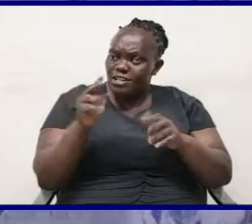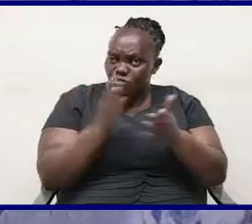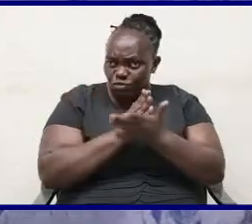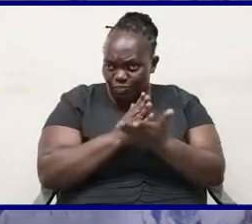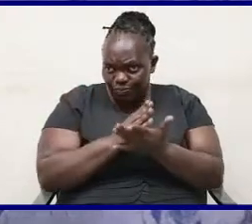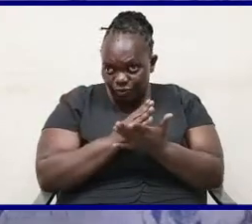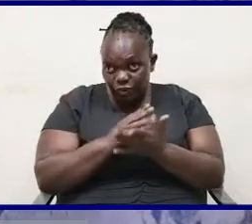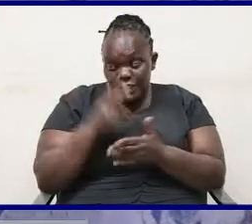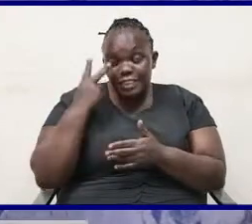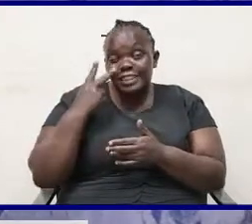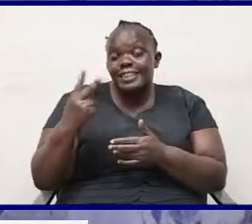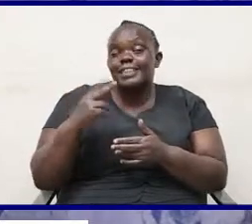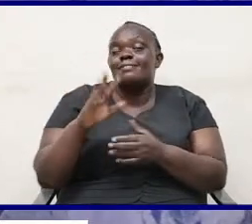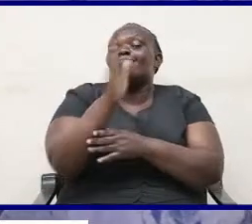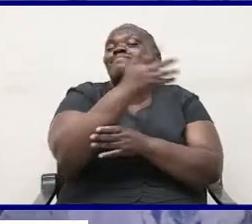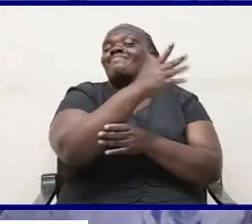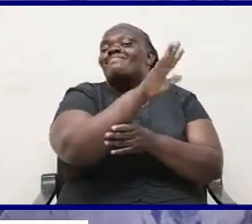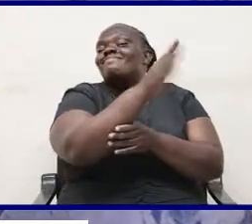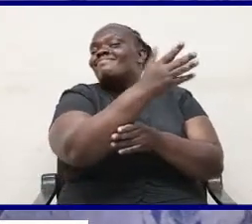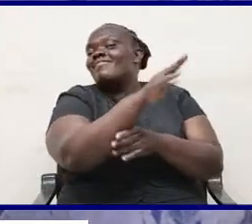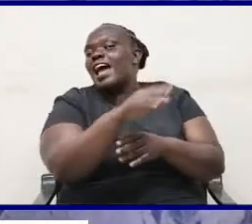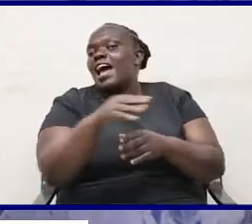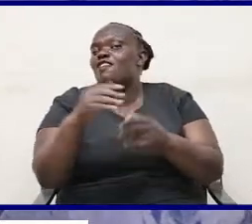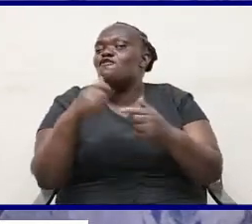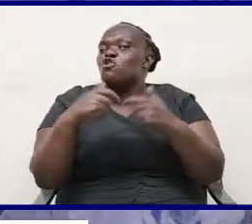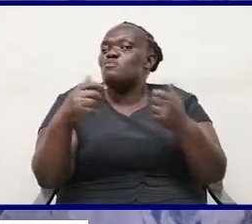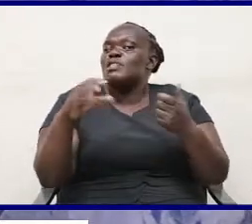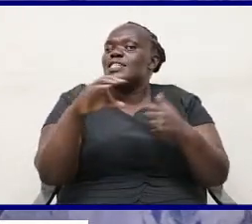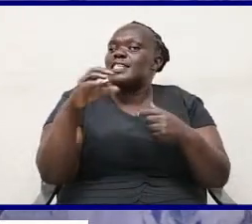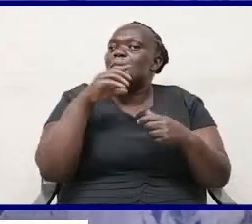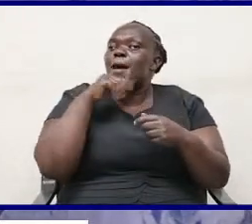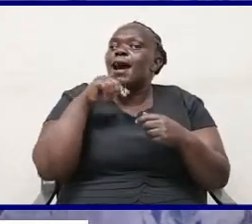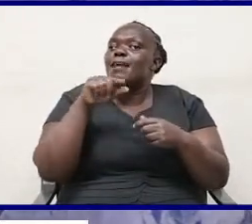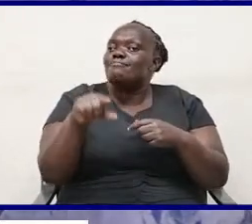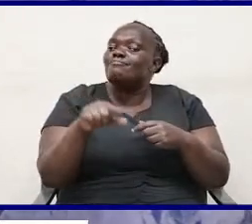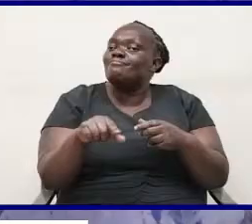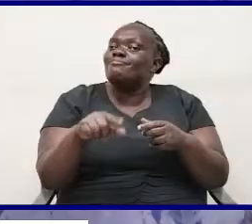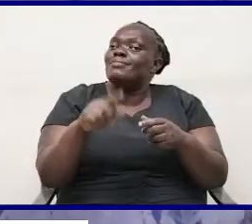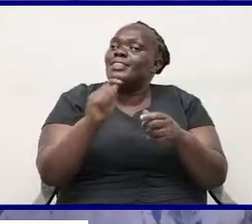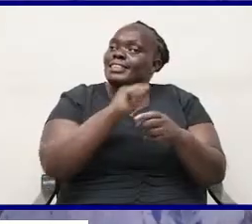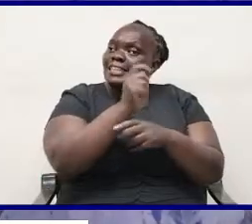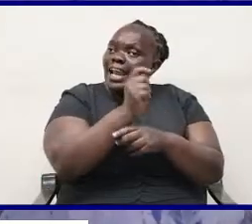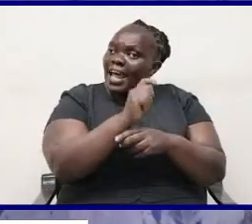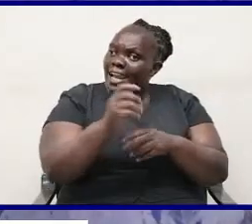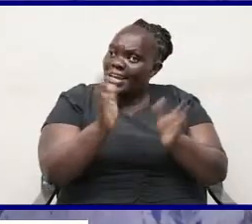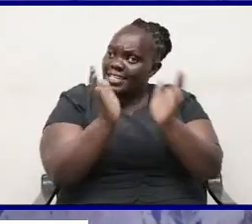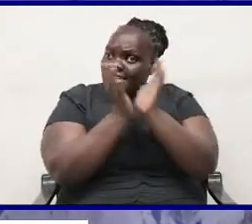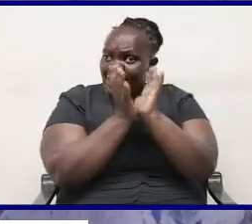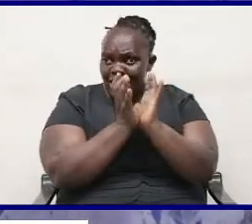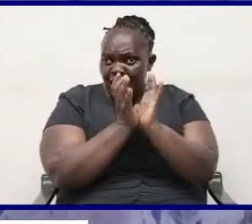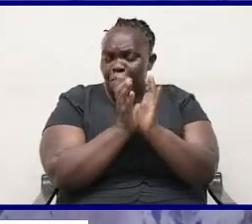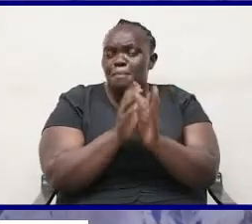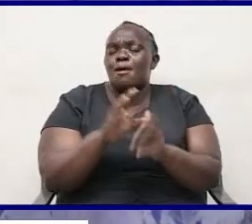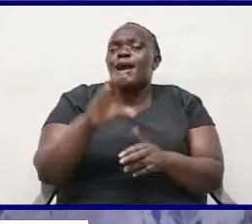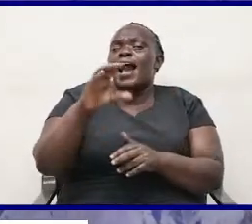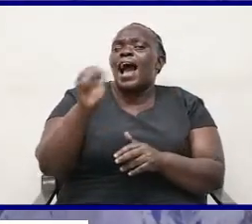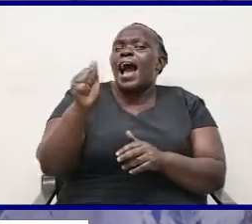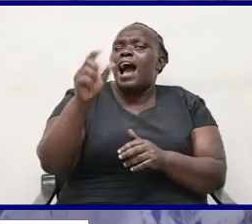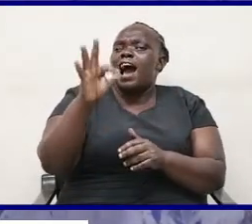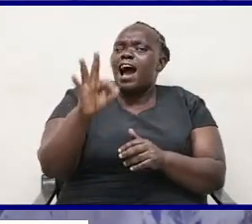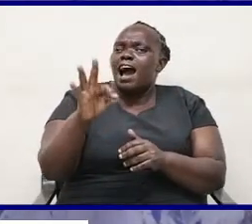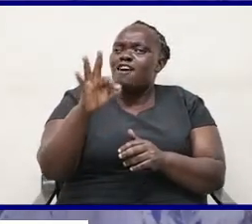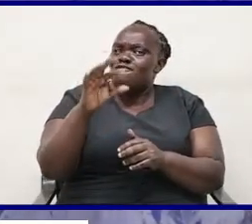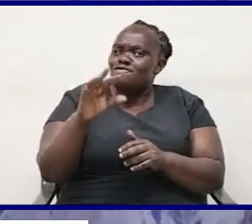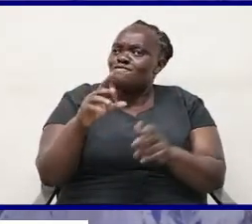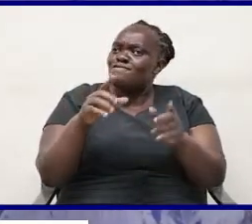Mohammed receiving the flag, and we have the Atlanta Stadium, we have CAF and